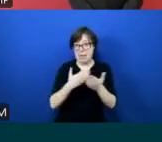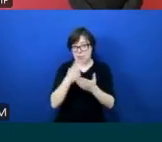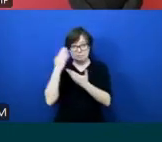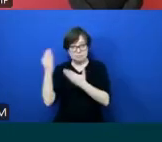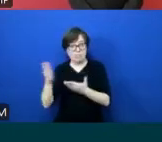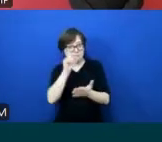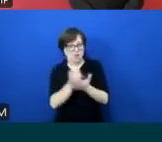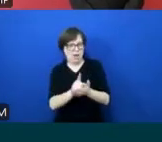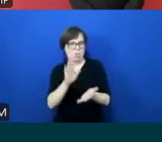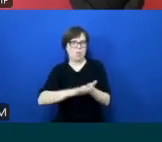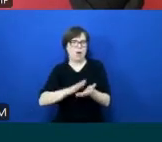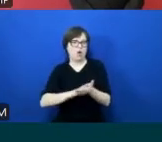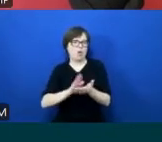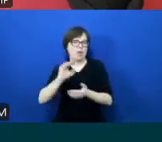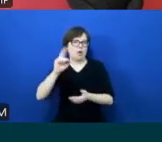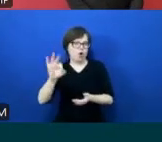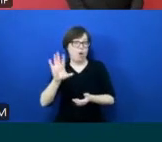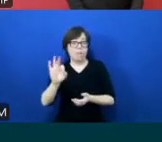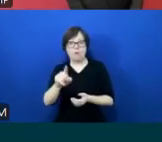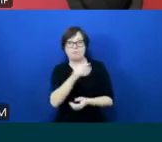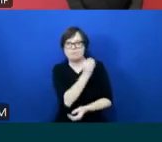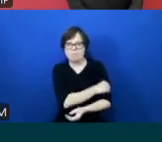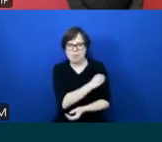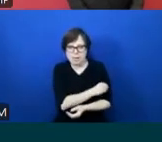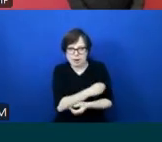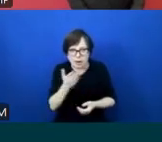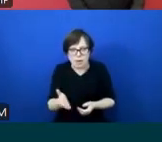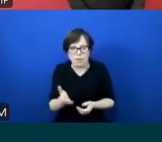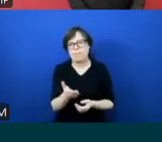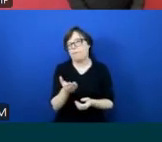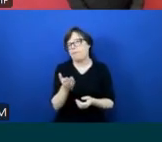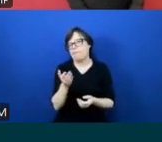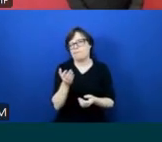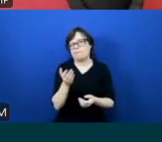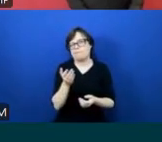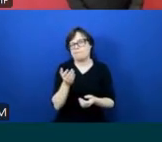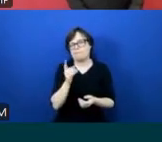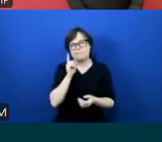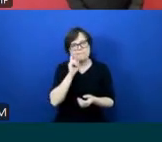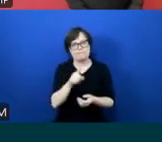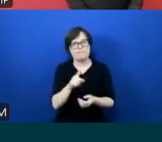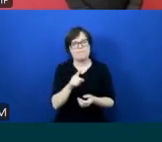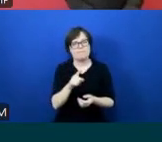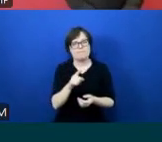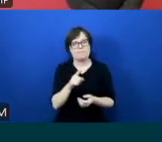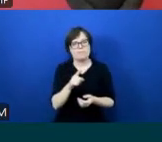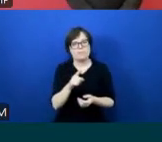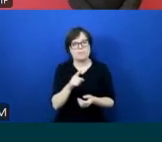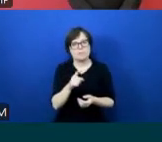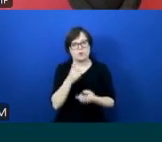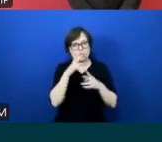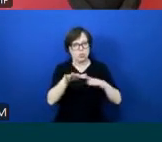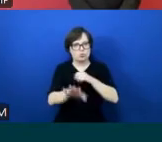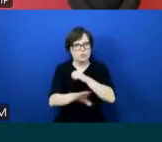building materials, a very high usage of wood, but also the integration of green spaces